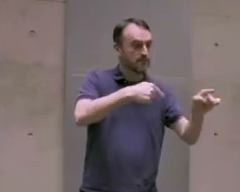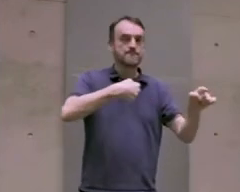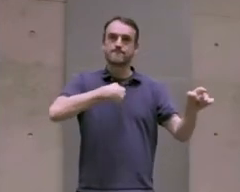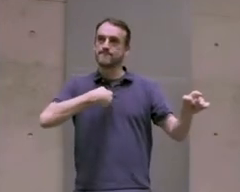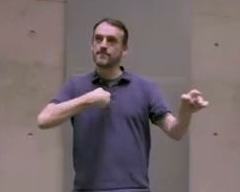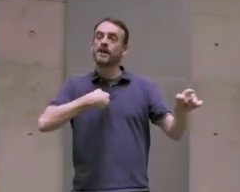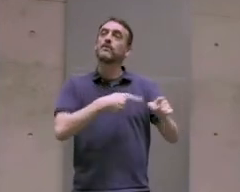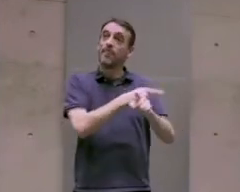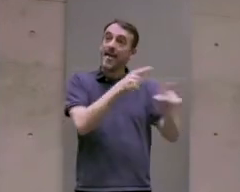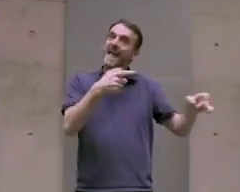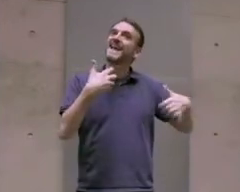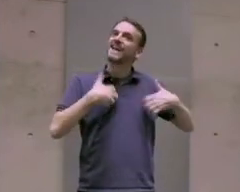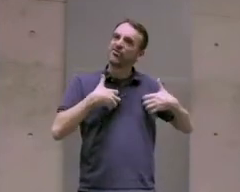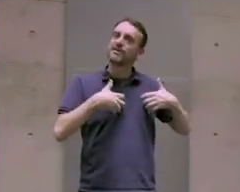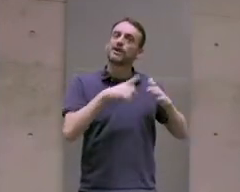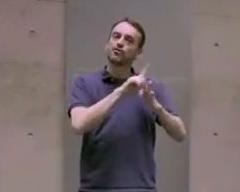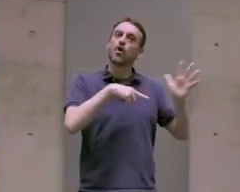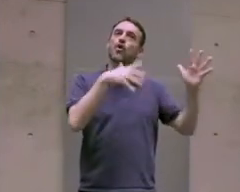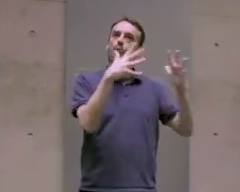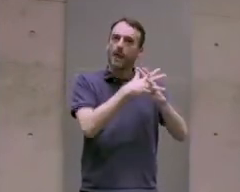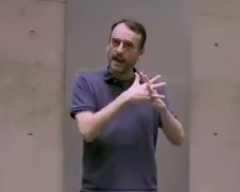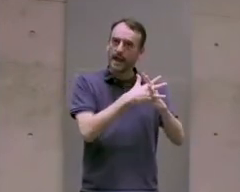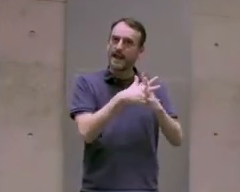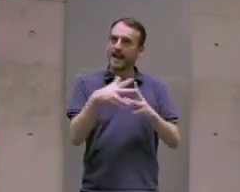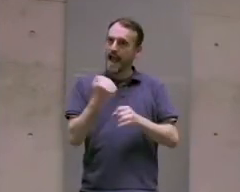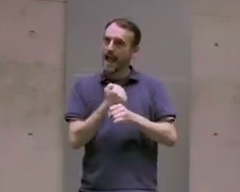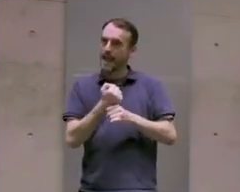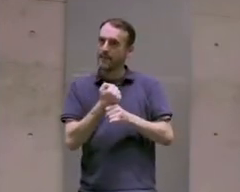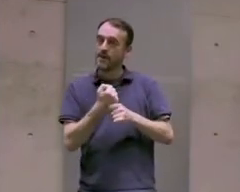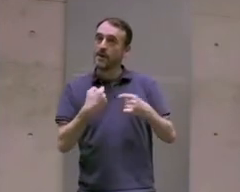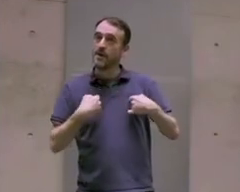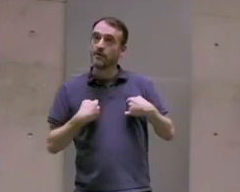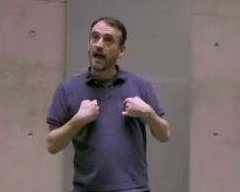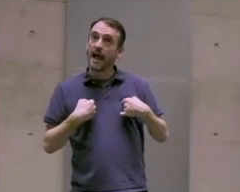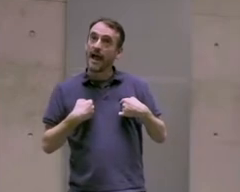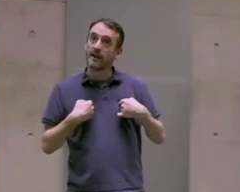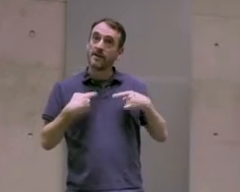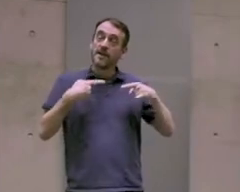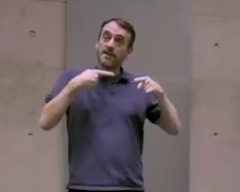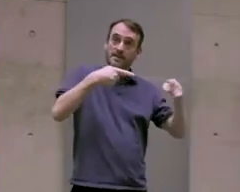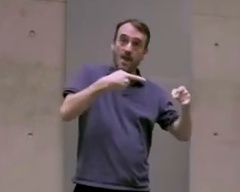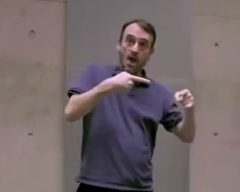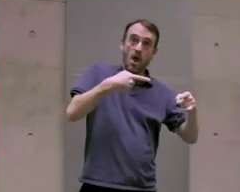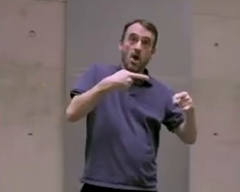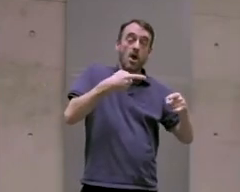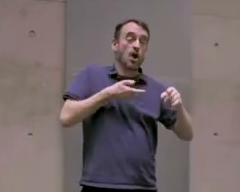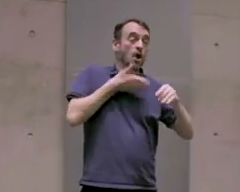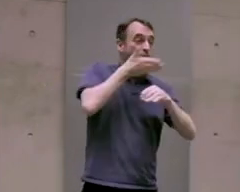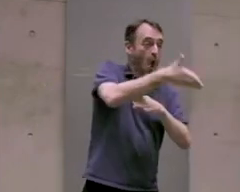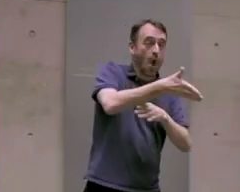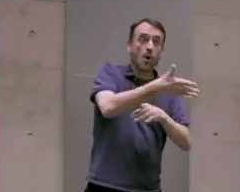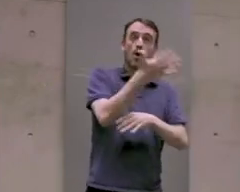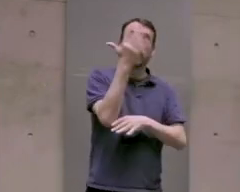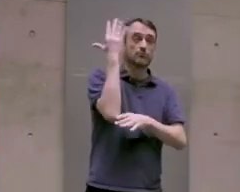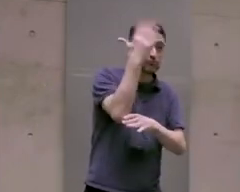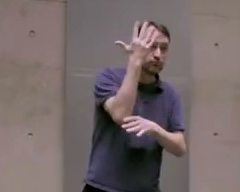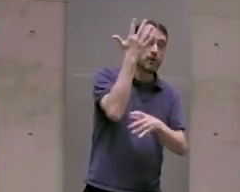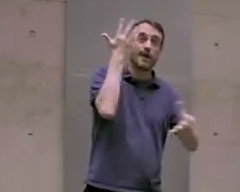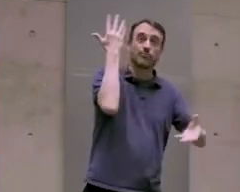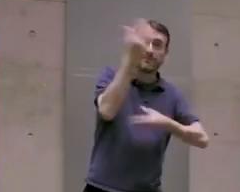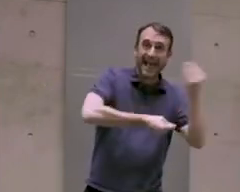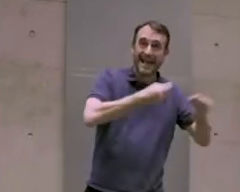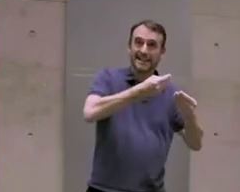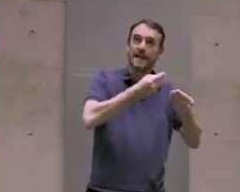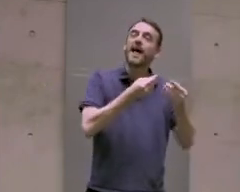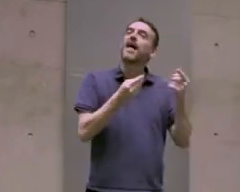doing John Wick and that, I had to re-pitch that idea a lot and kind of talk to people. And that's definitely a part of